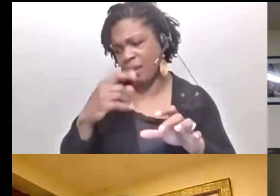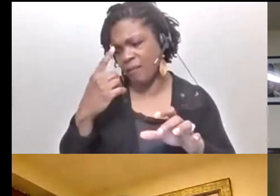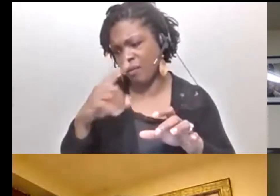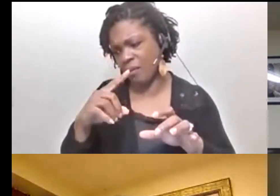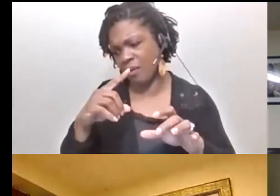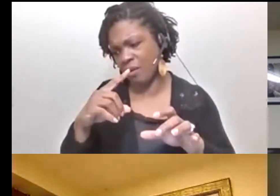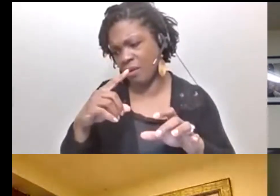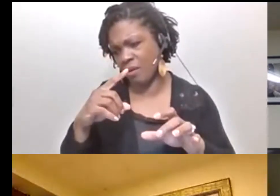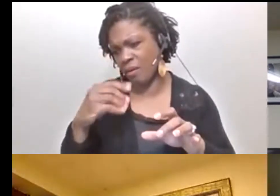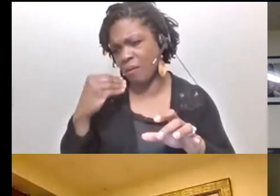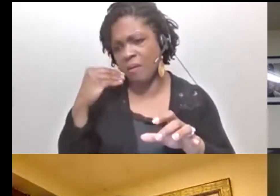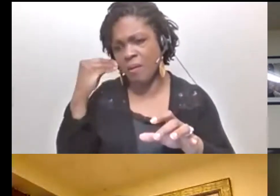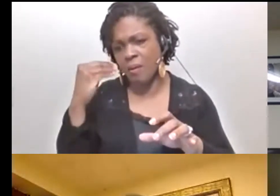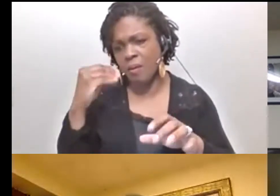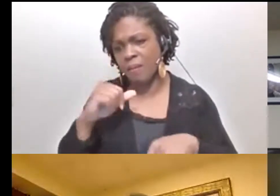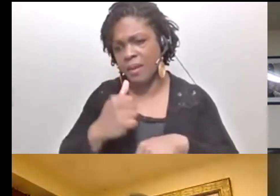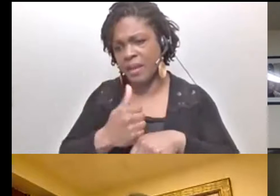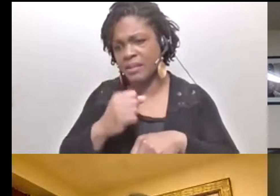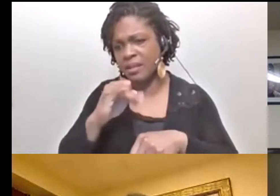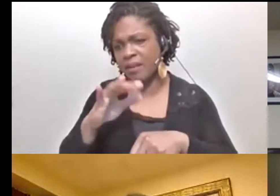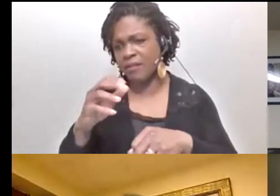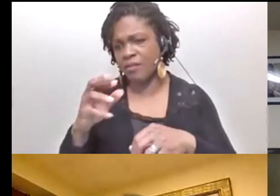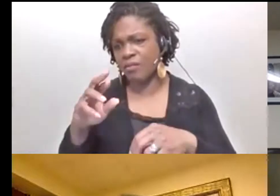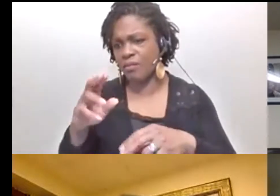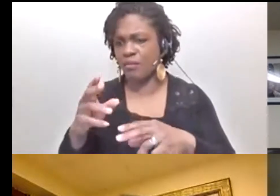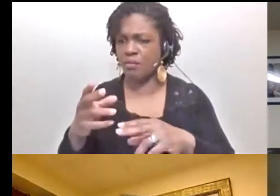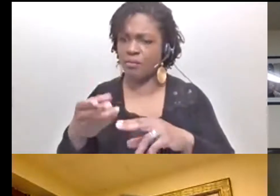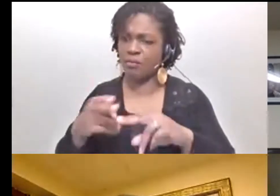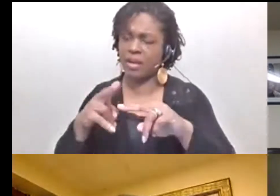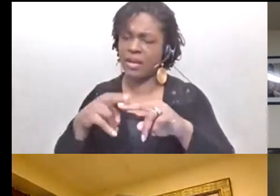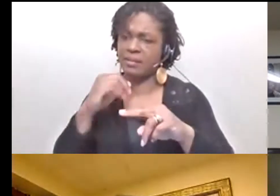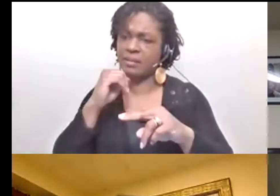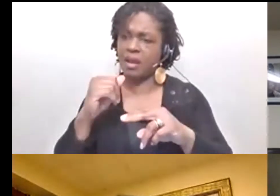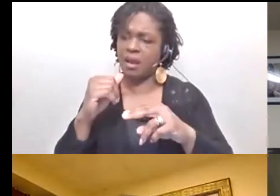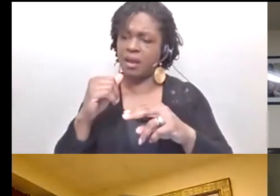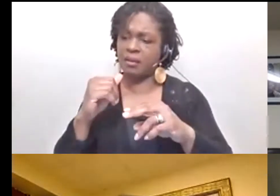home-based if race isn't across the board.